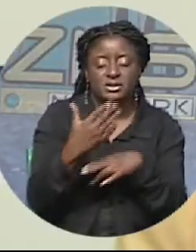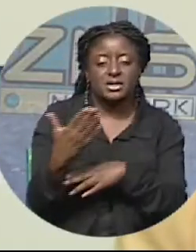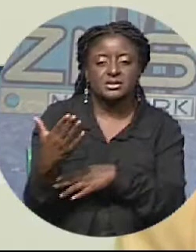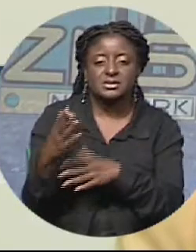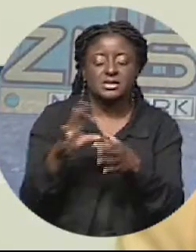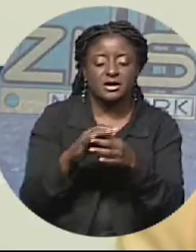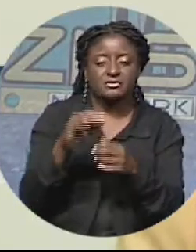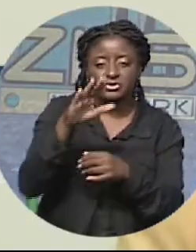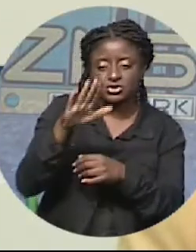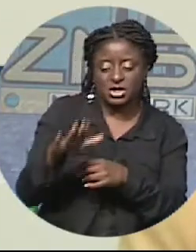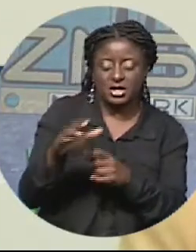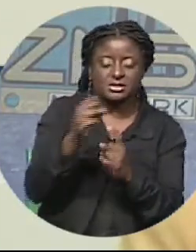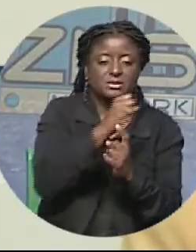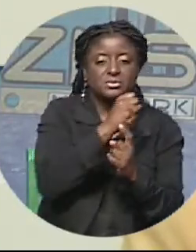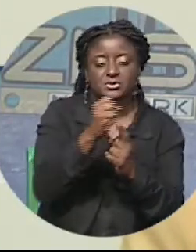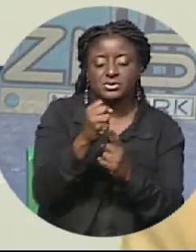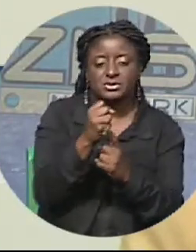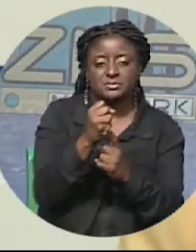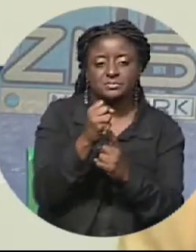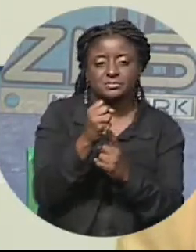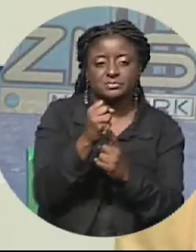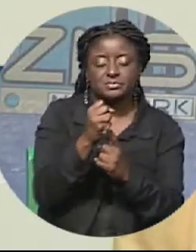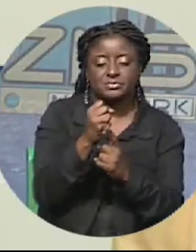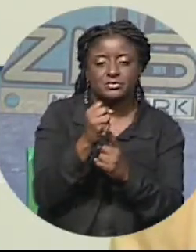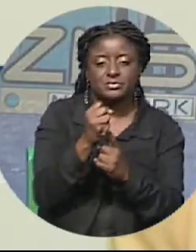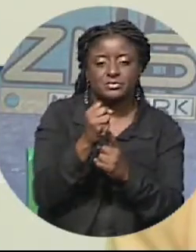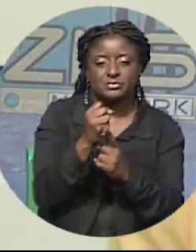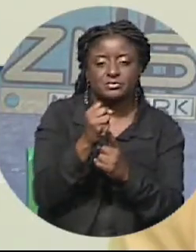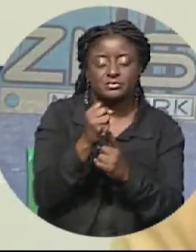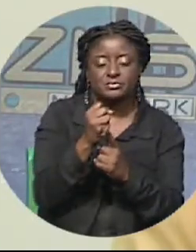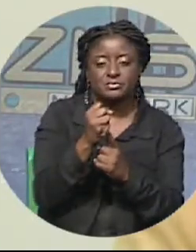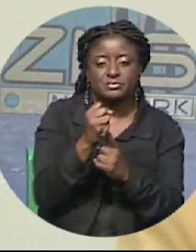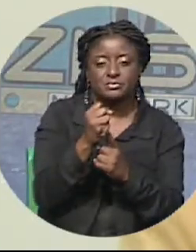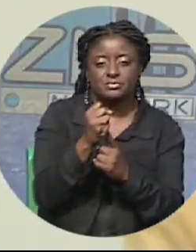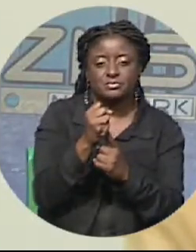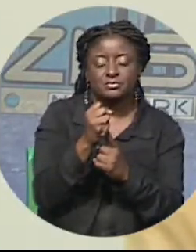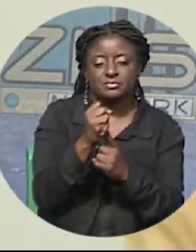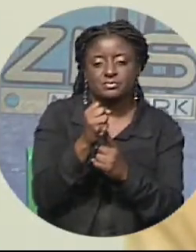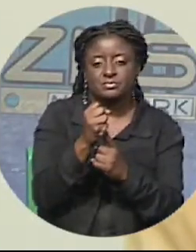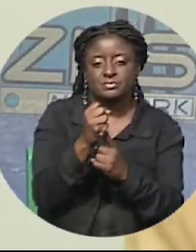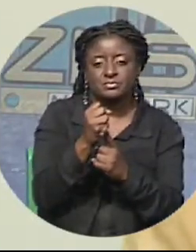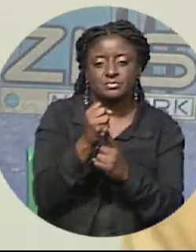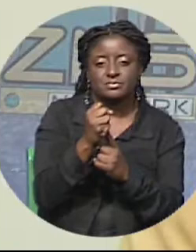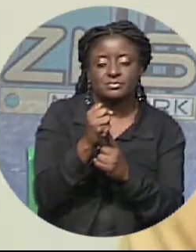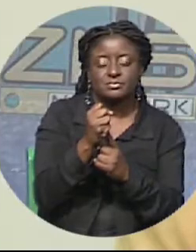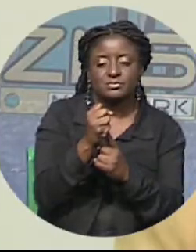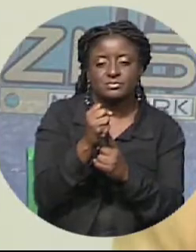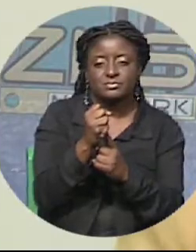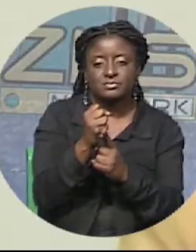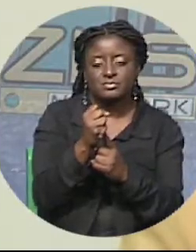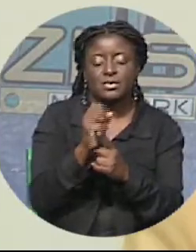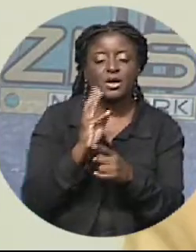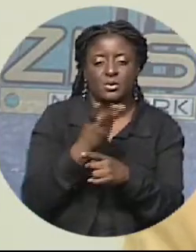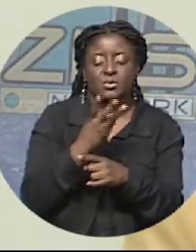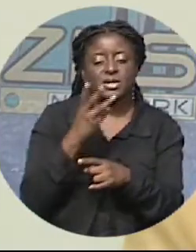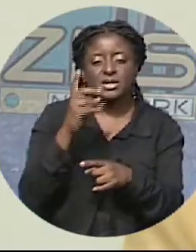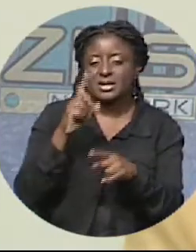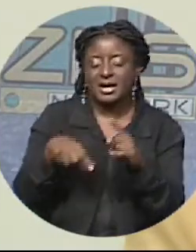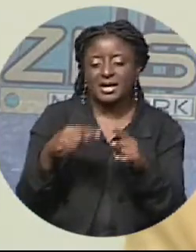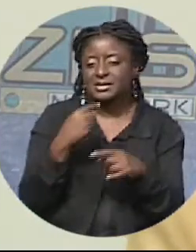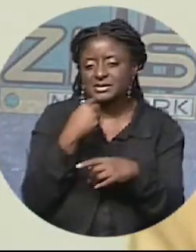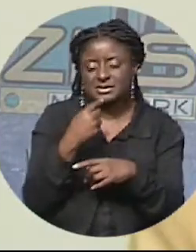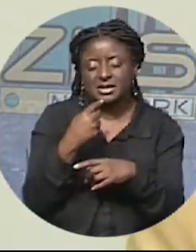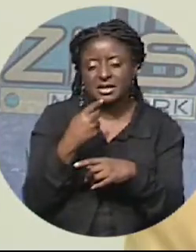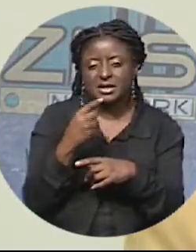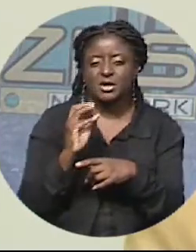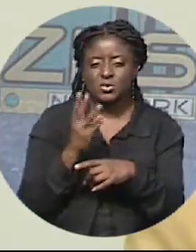abuse, and we cannot say or even feel like we could ease up on the work that we